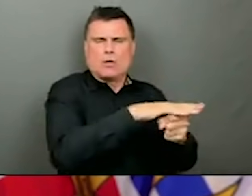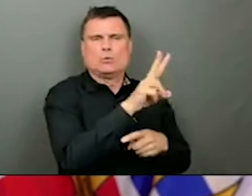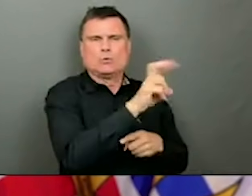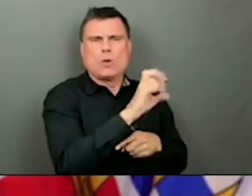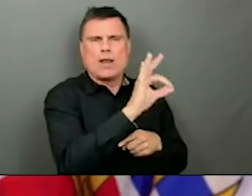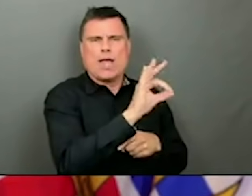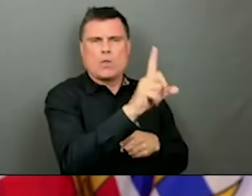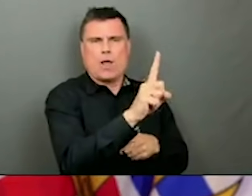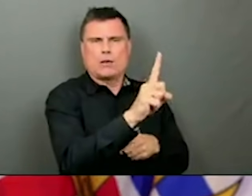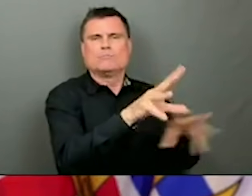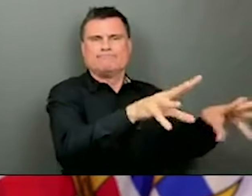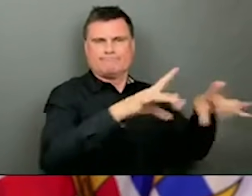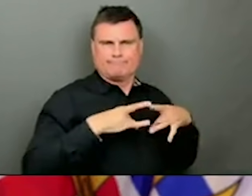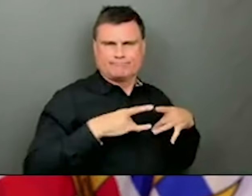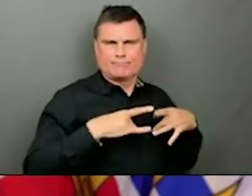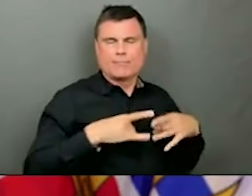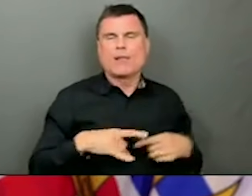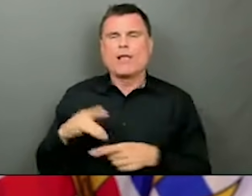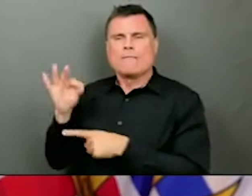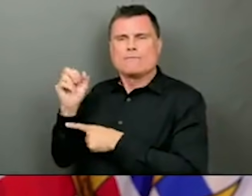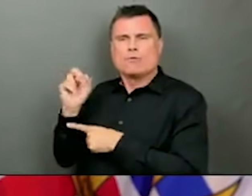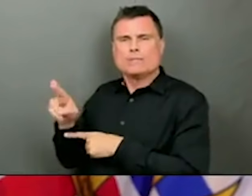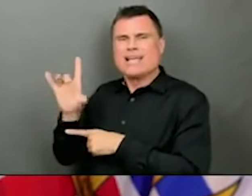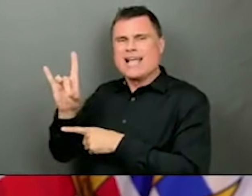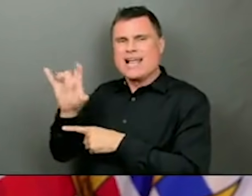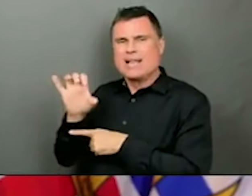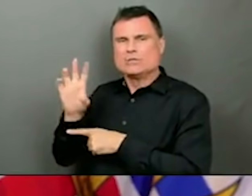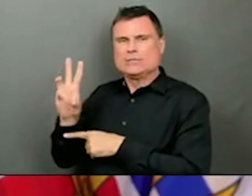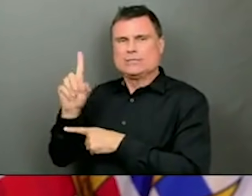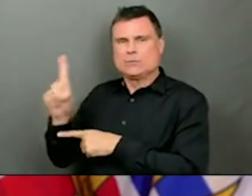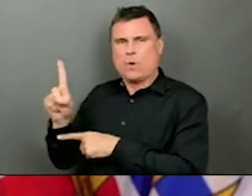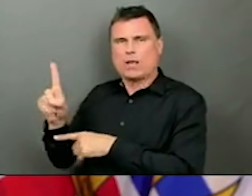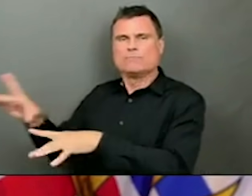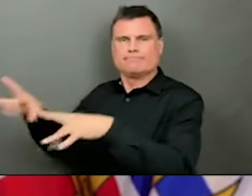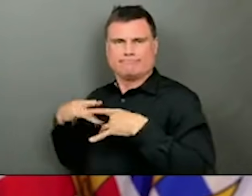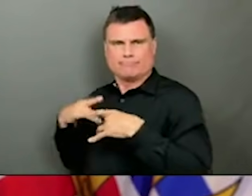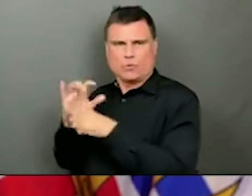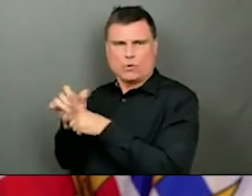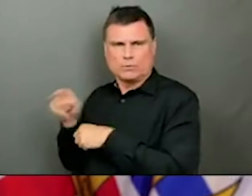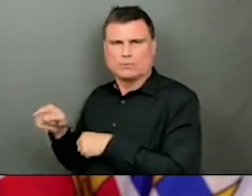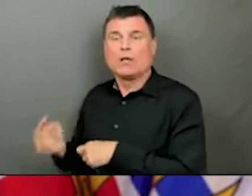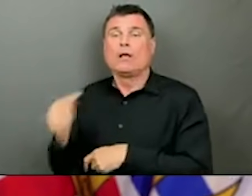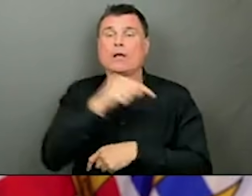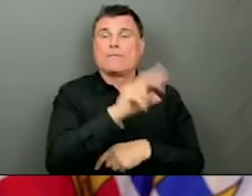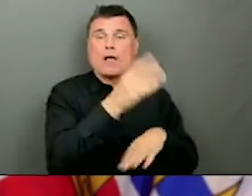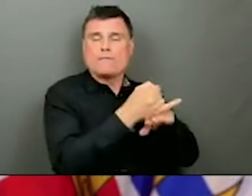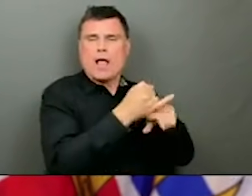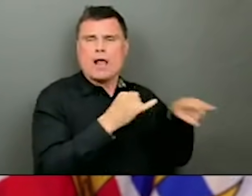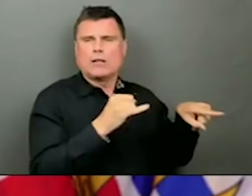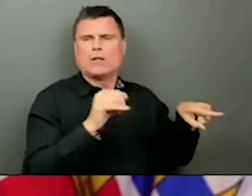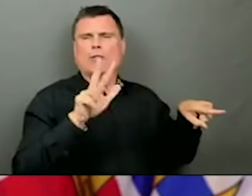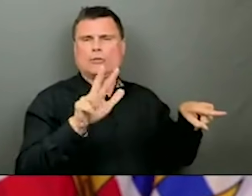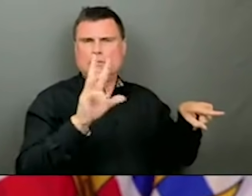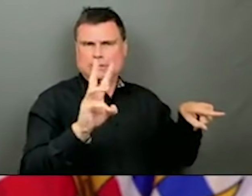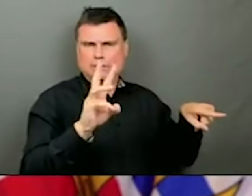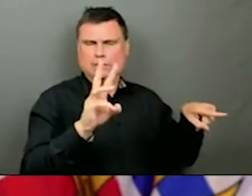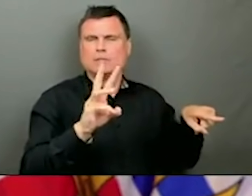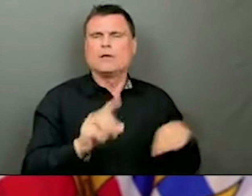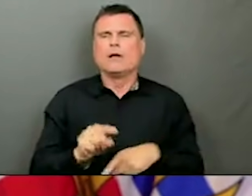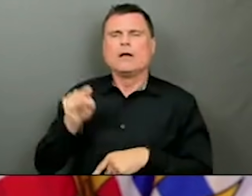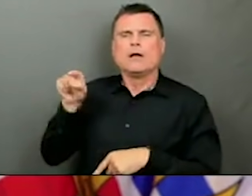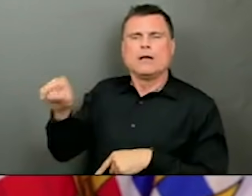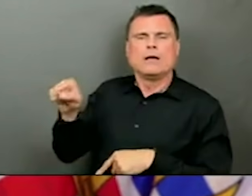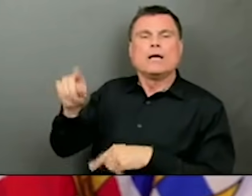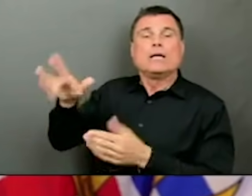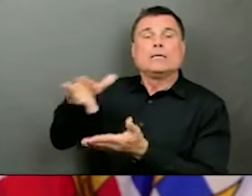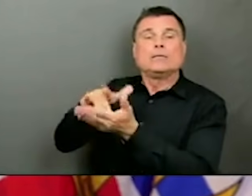people who live in the Fraser Health Region, 36 people live in the Vancouver Island Health Region, 126 in